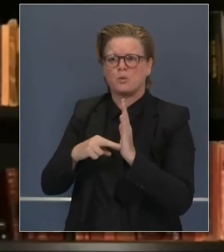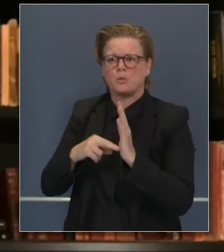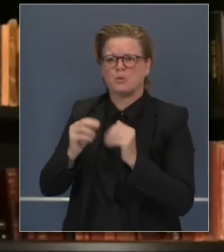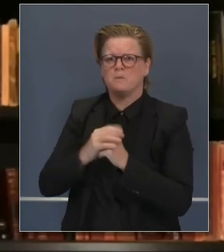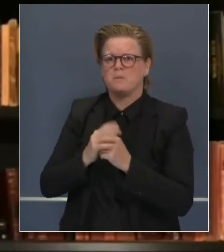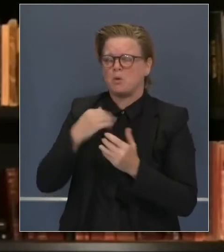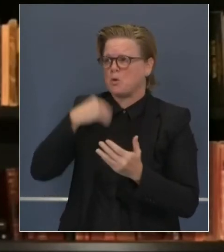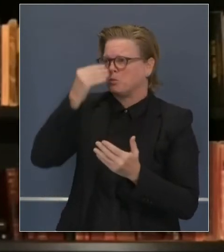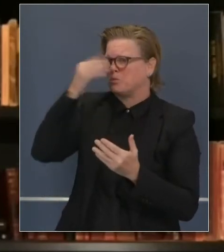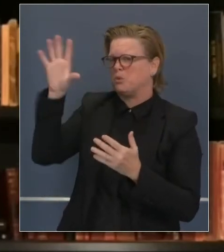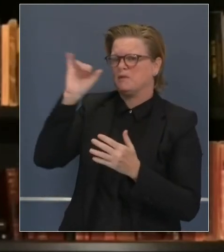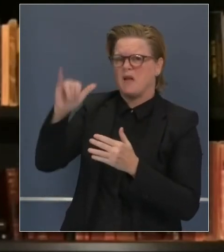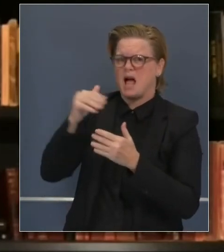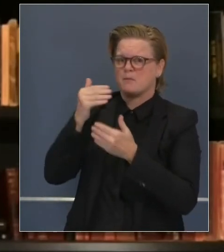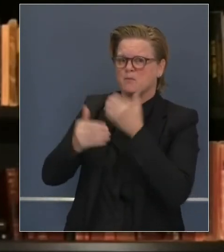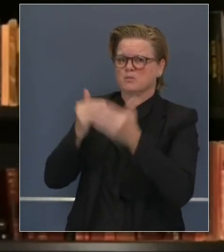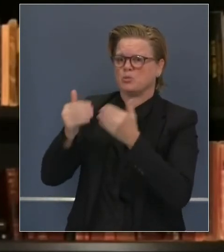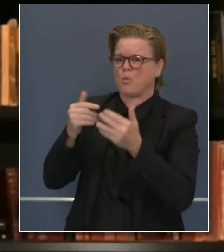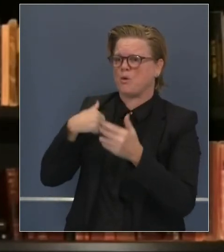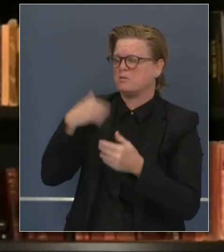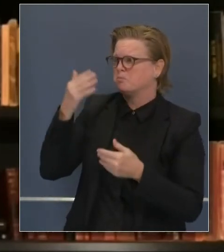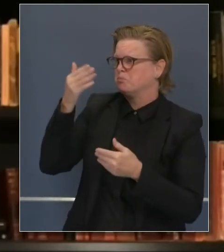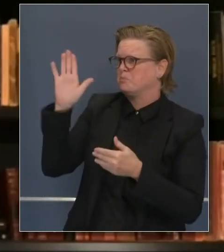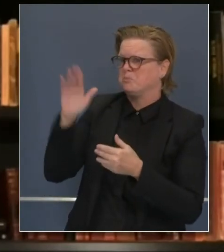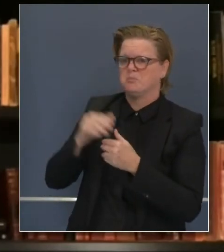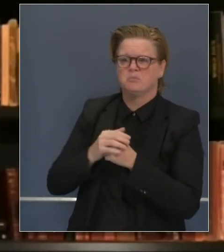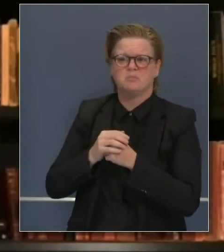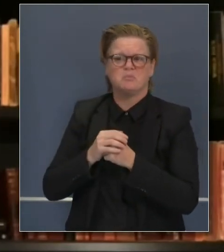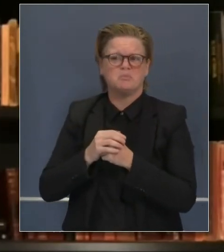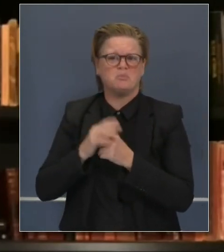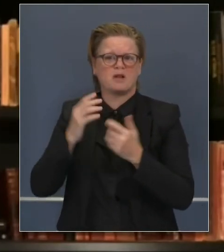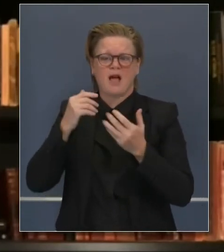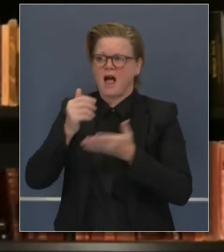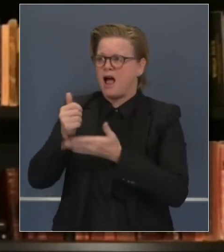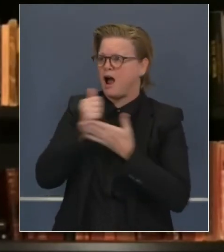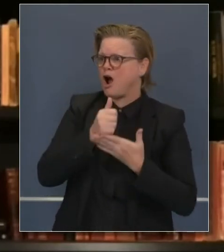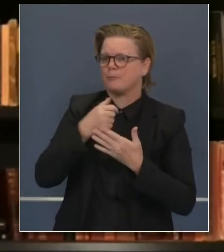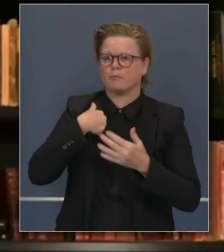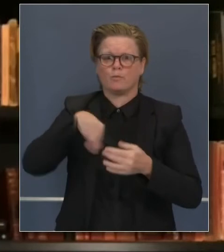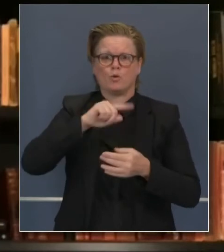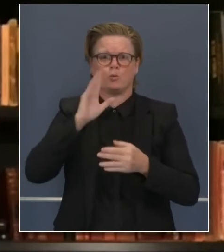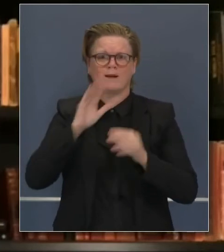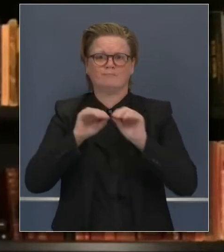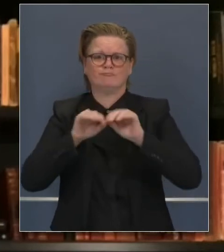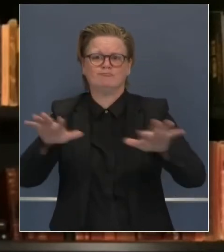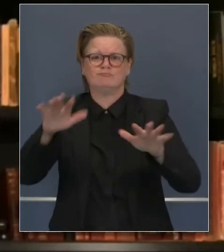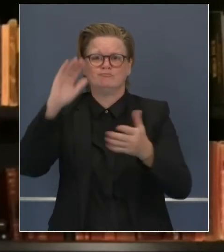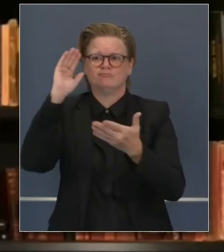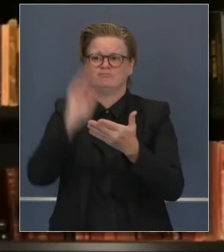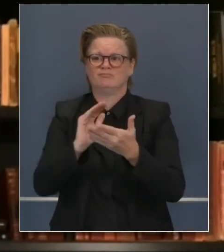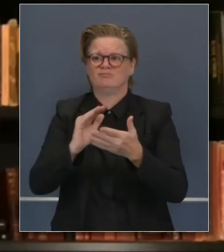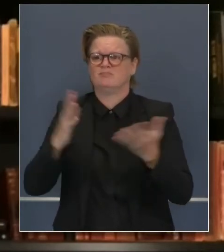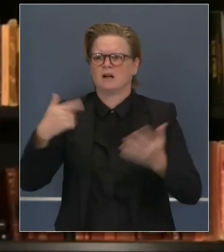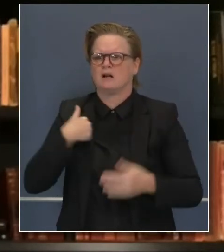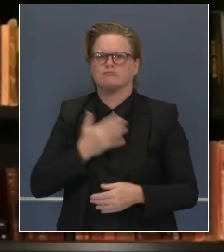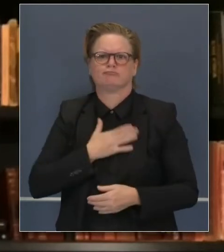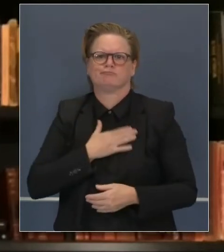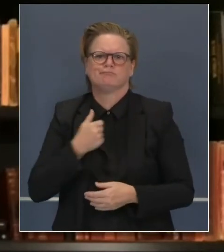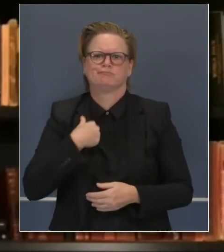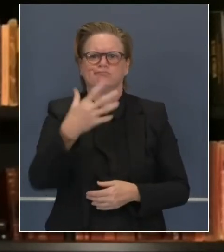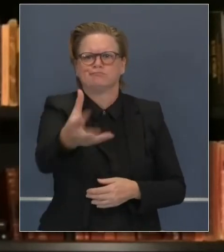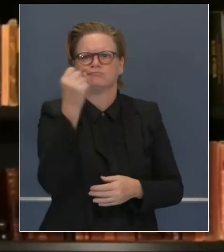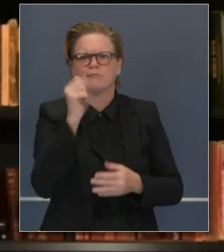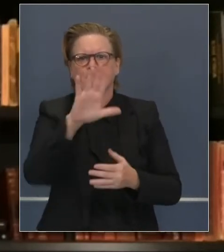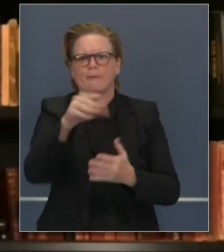mitigation and the reduction of the spread of this disease, we're happy to redirect those dollars to counties that feel